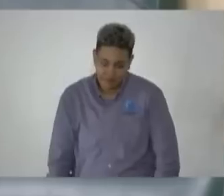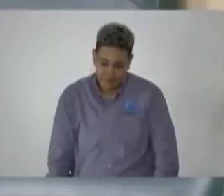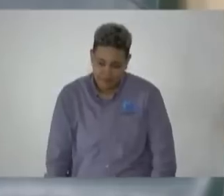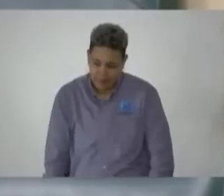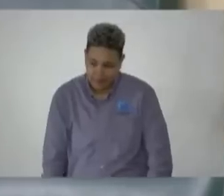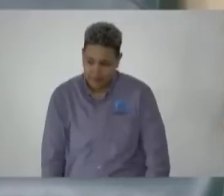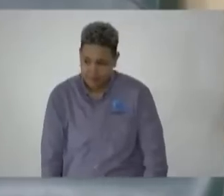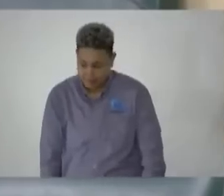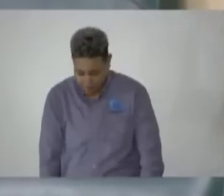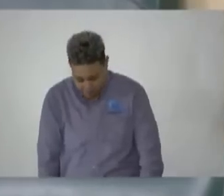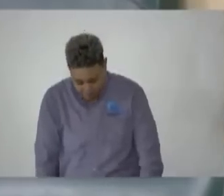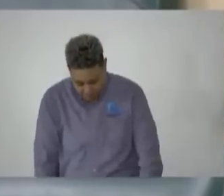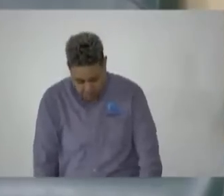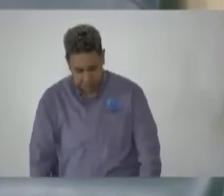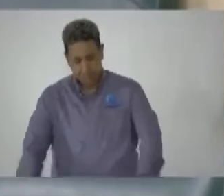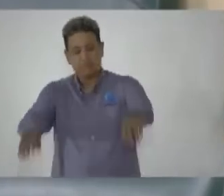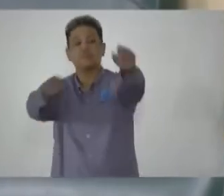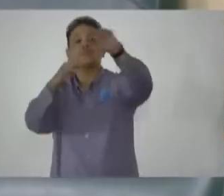And my